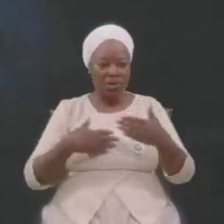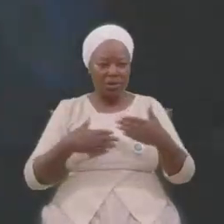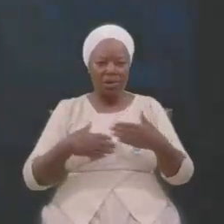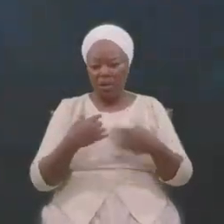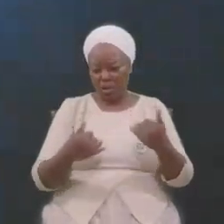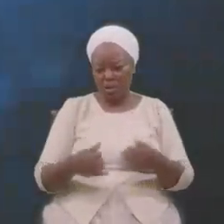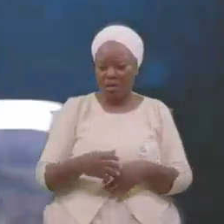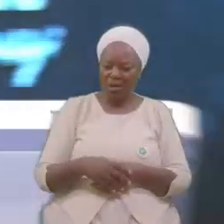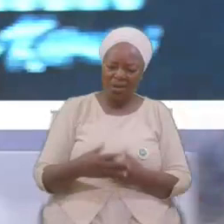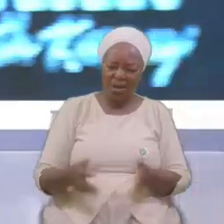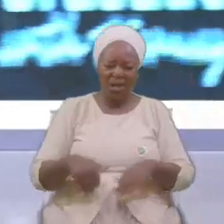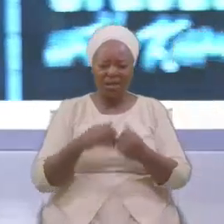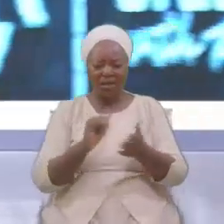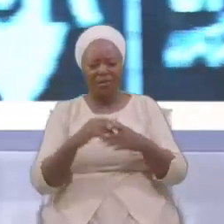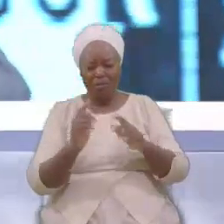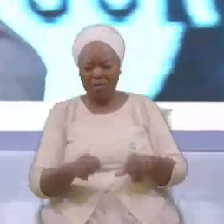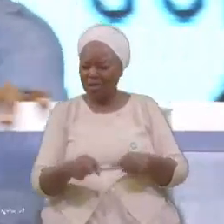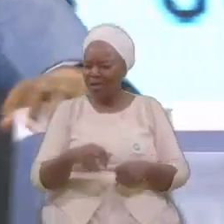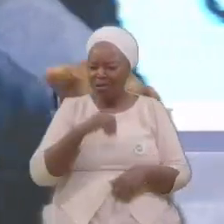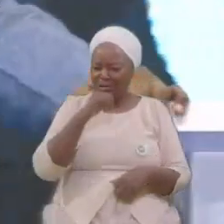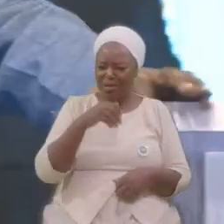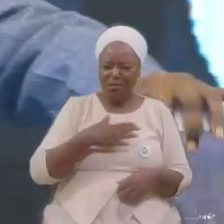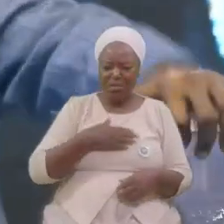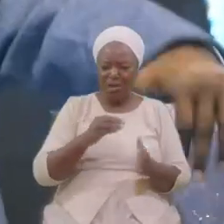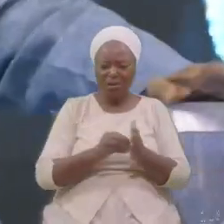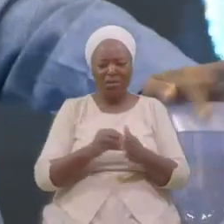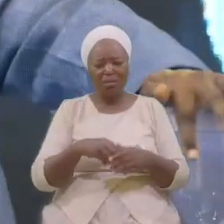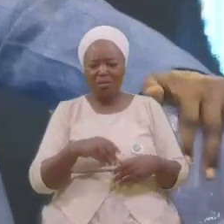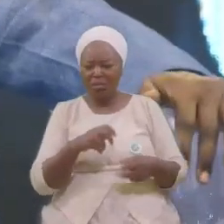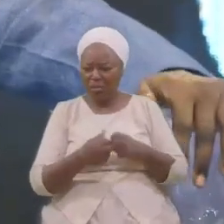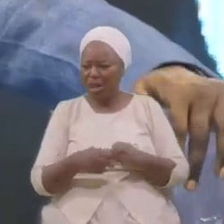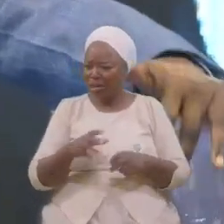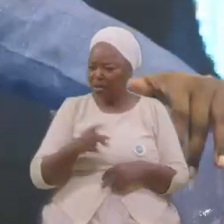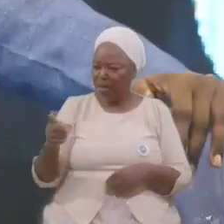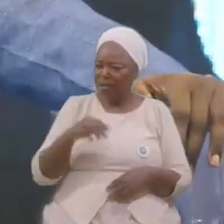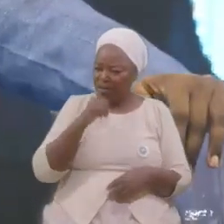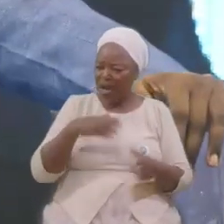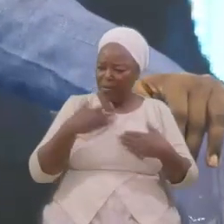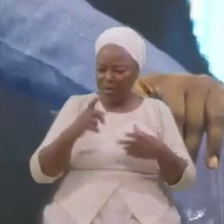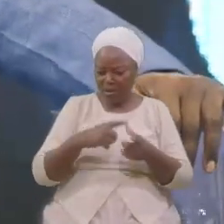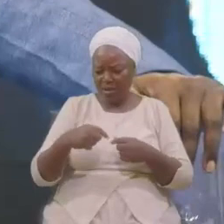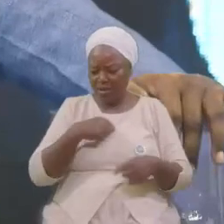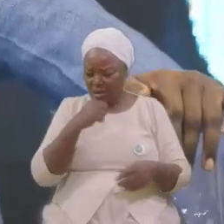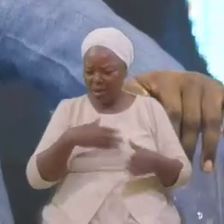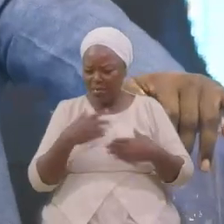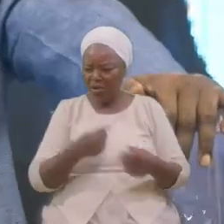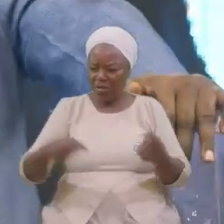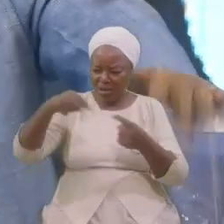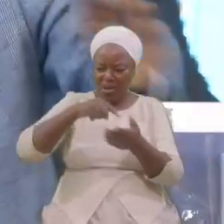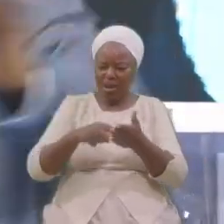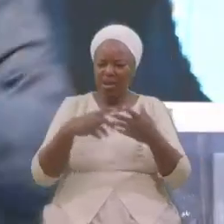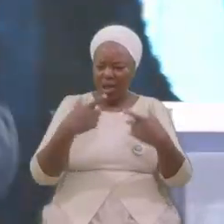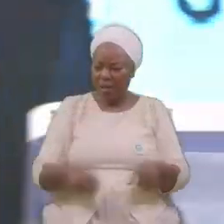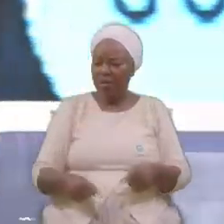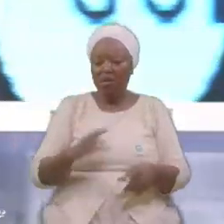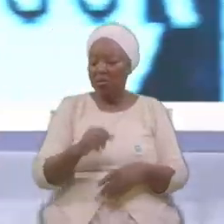challenge, I have my own problem. If he is happy, I'm not happy yet. Until this happens, there's no smile on my